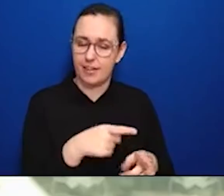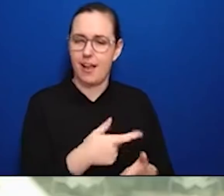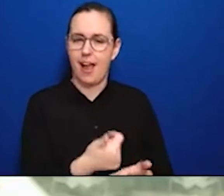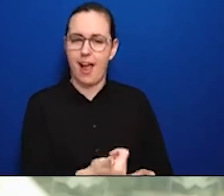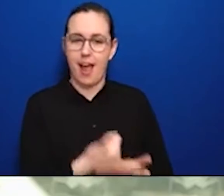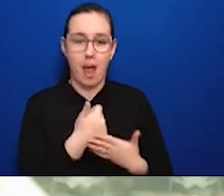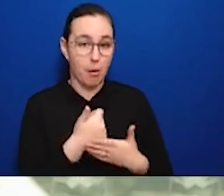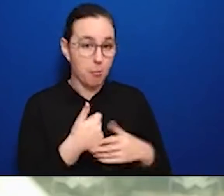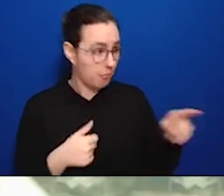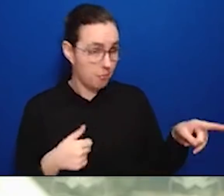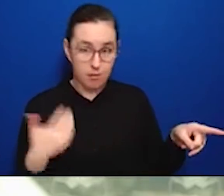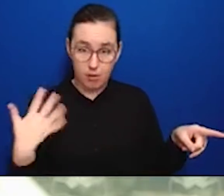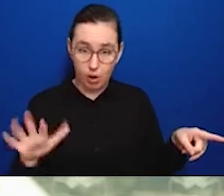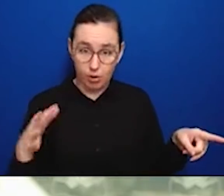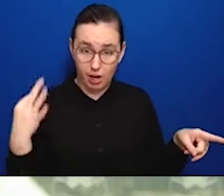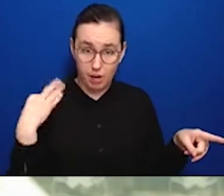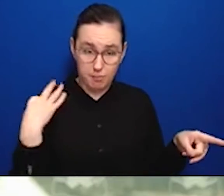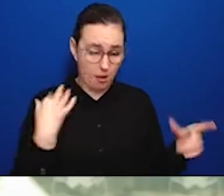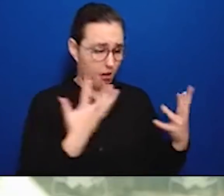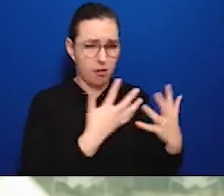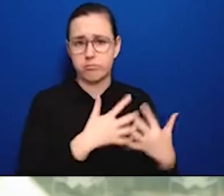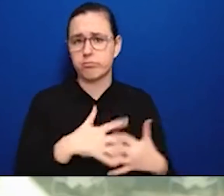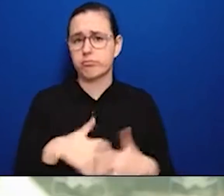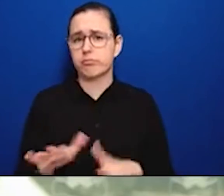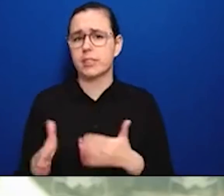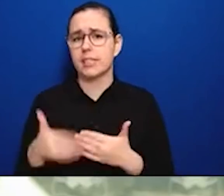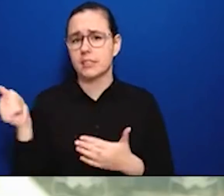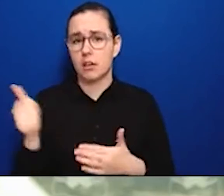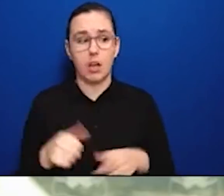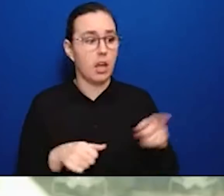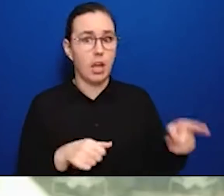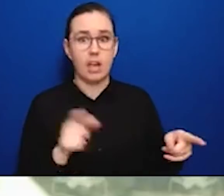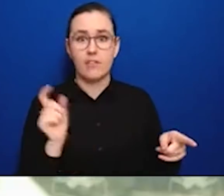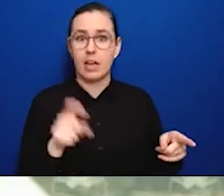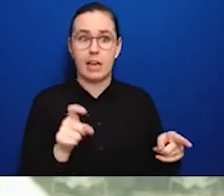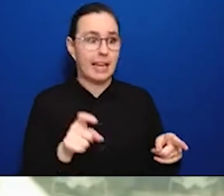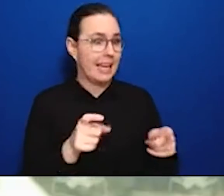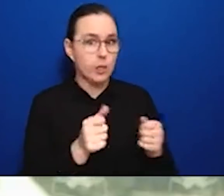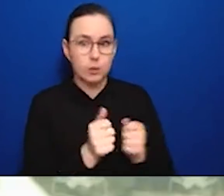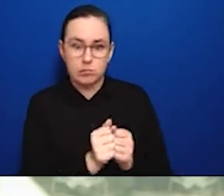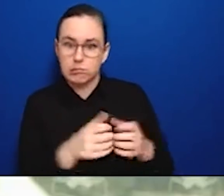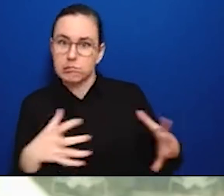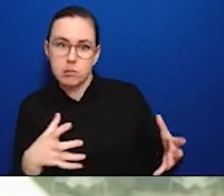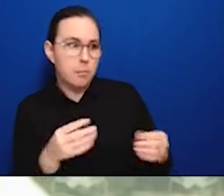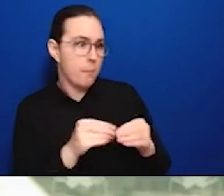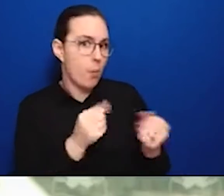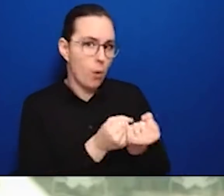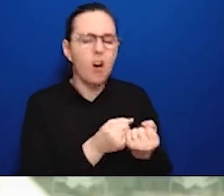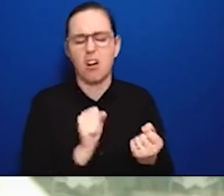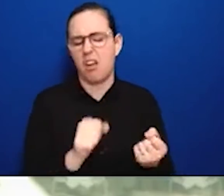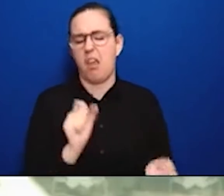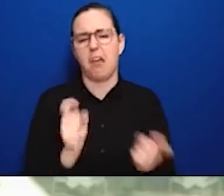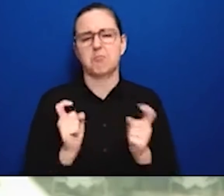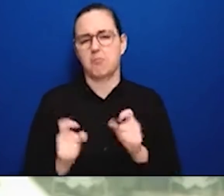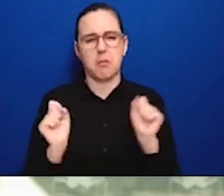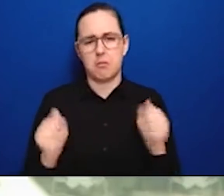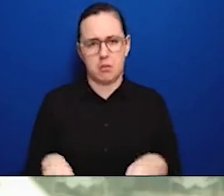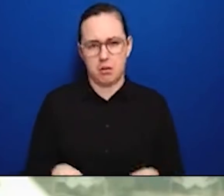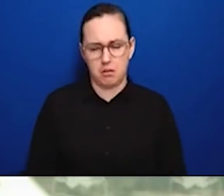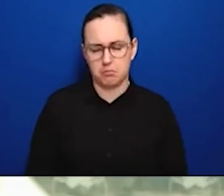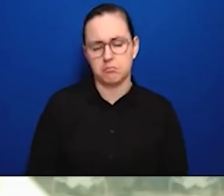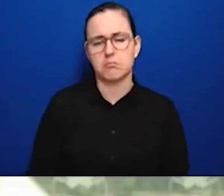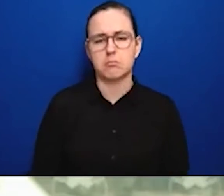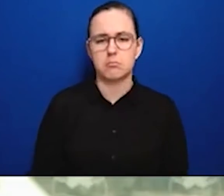adapt, it certainly will be nimble enough to adapt as we go forward. Lisa, did you have a follow-up?